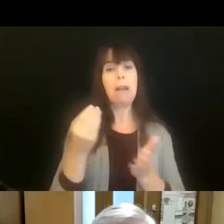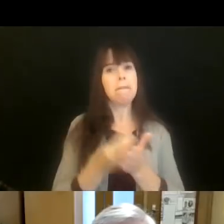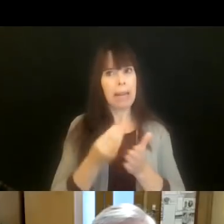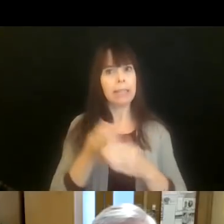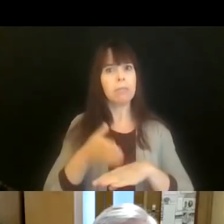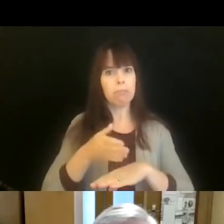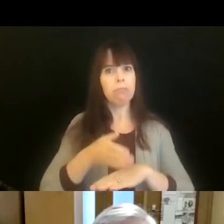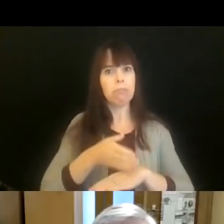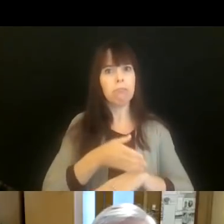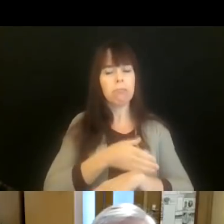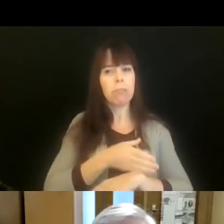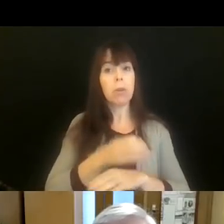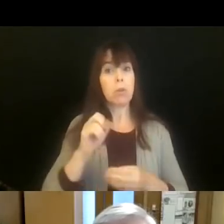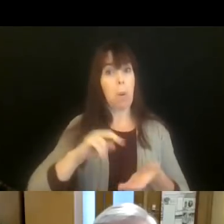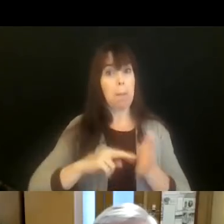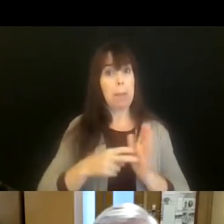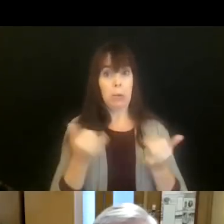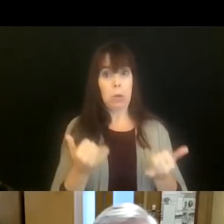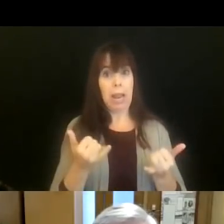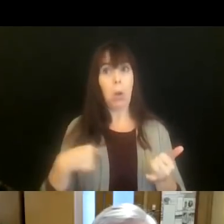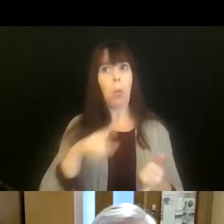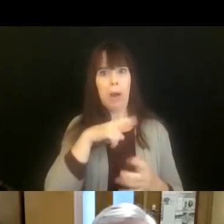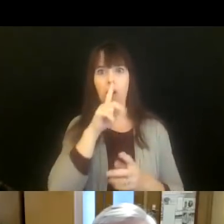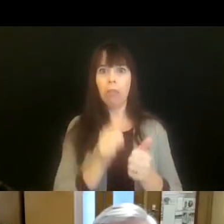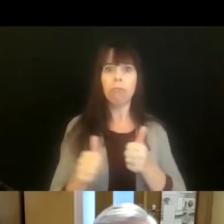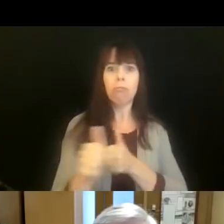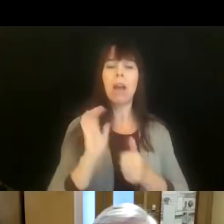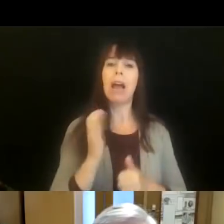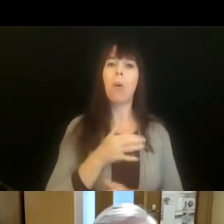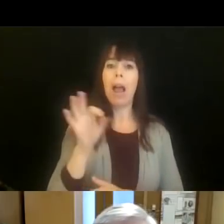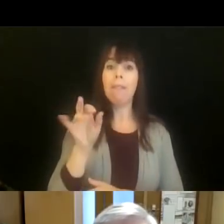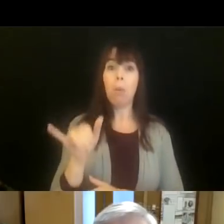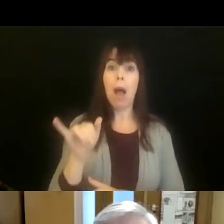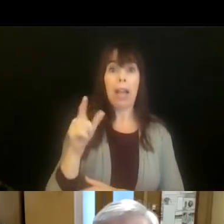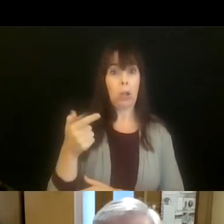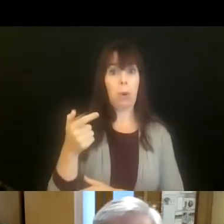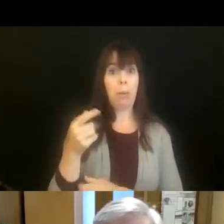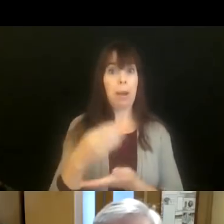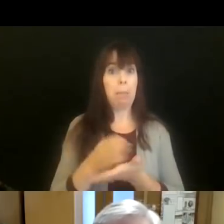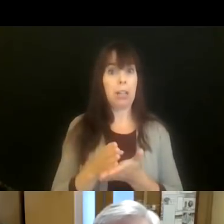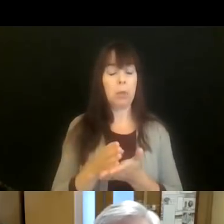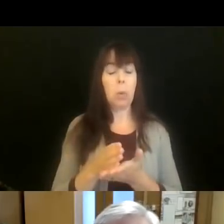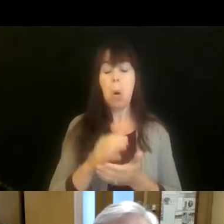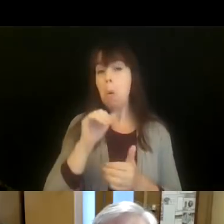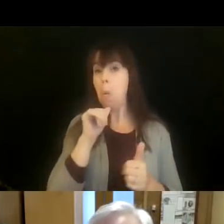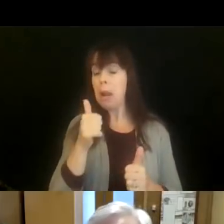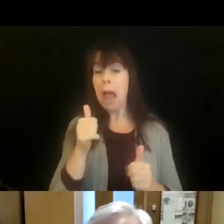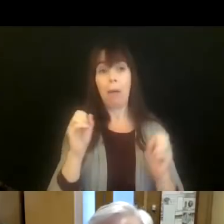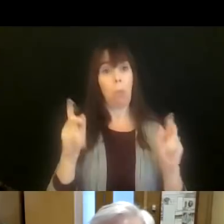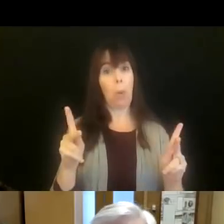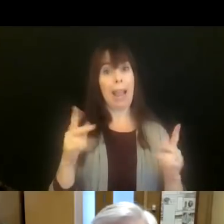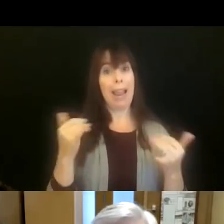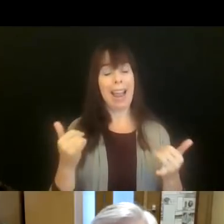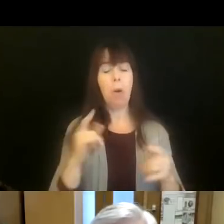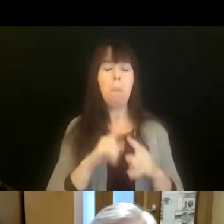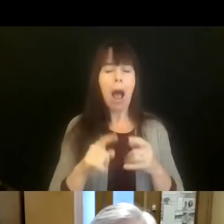improved, such that to date we are well ahead of our FY21 budget. We're not out of the woods yet, but we're at least